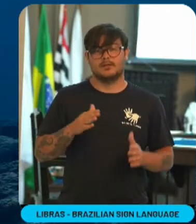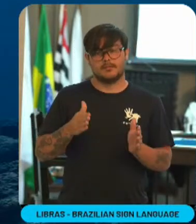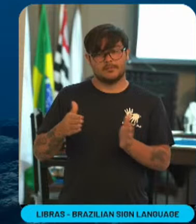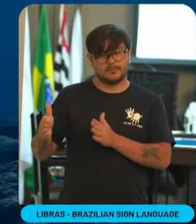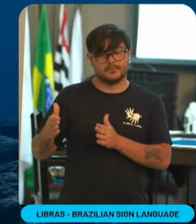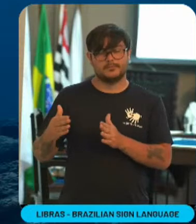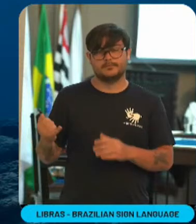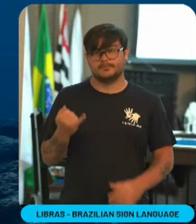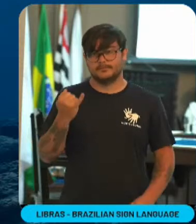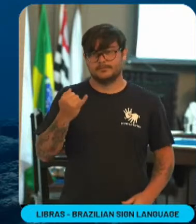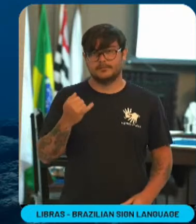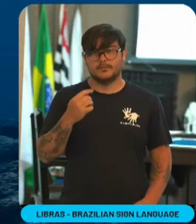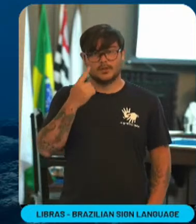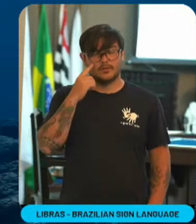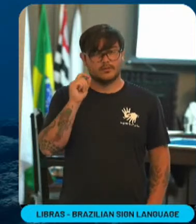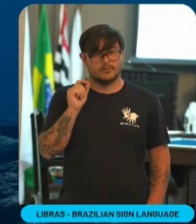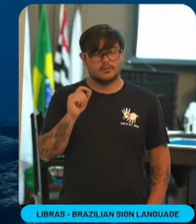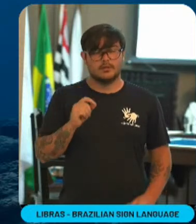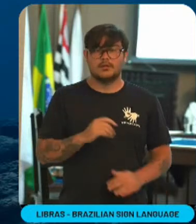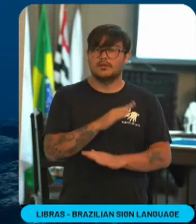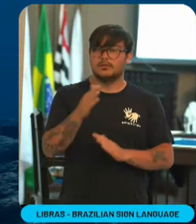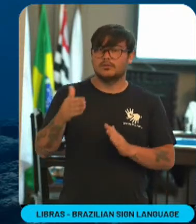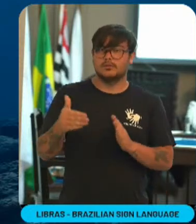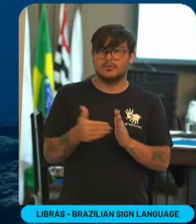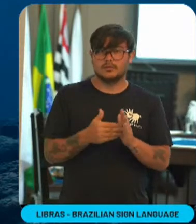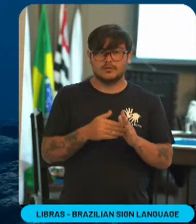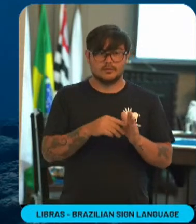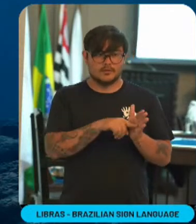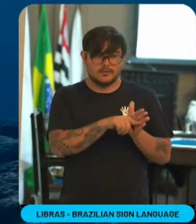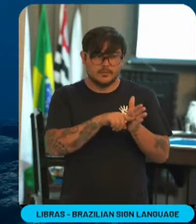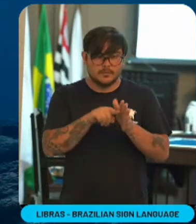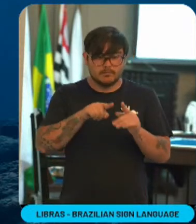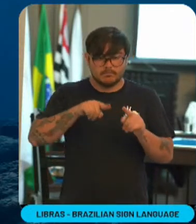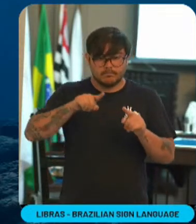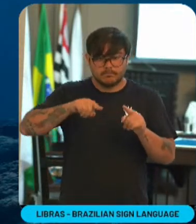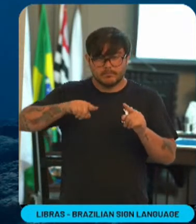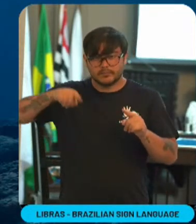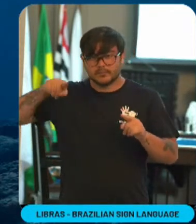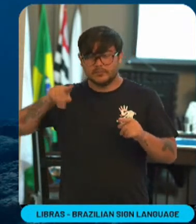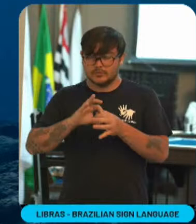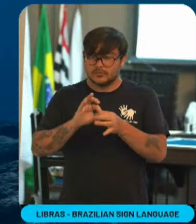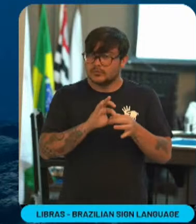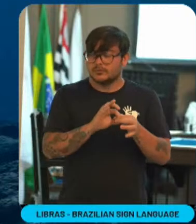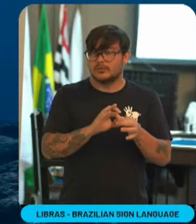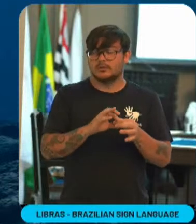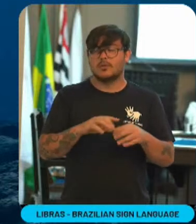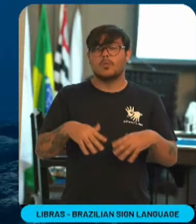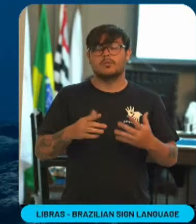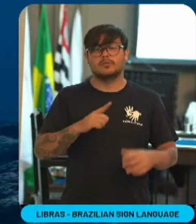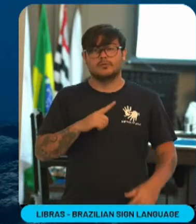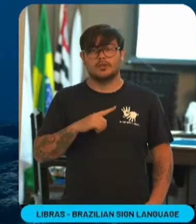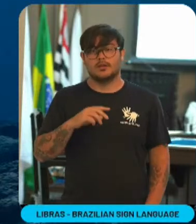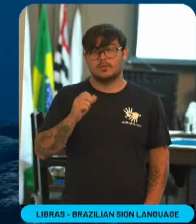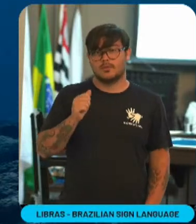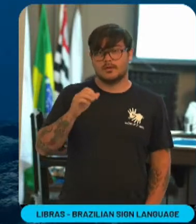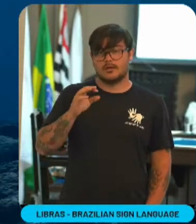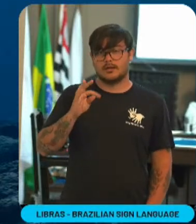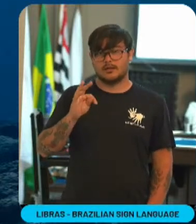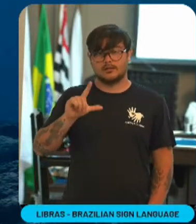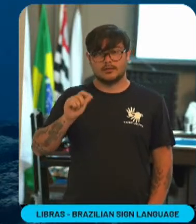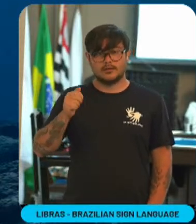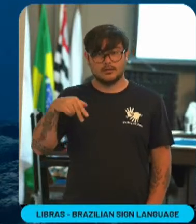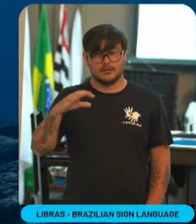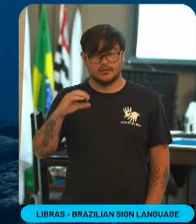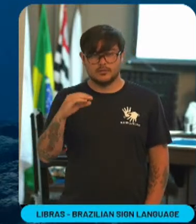role. Notice that all these parameters, they correlate. When I have in the